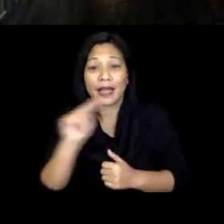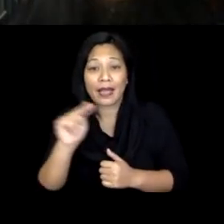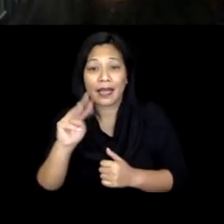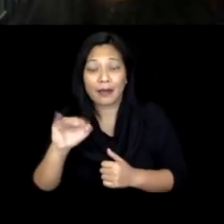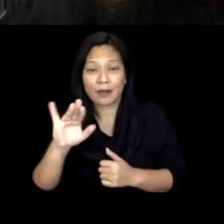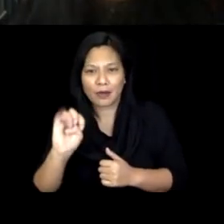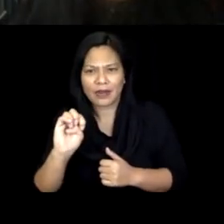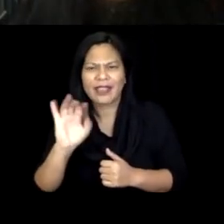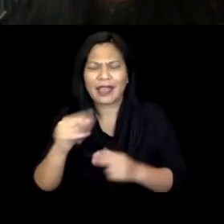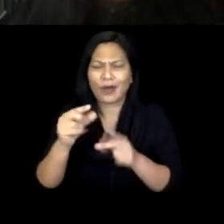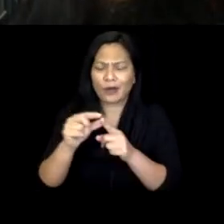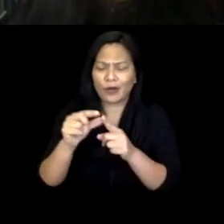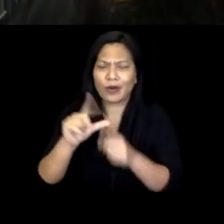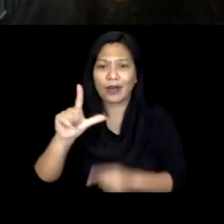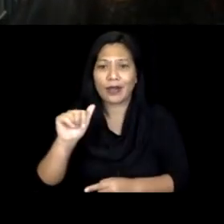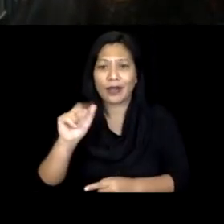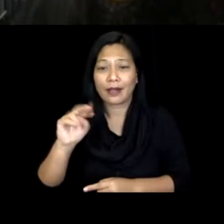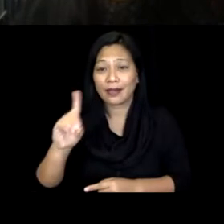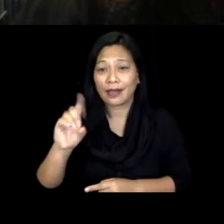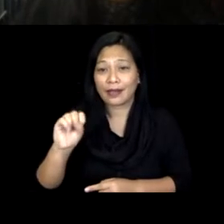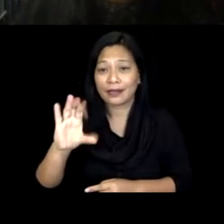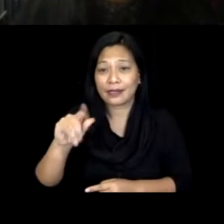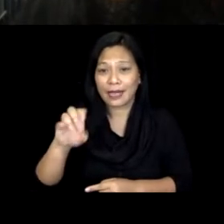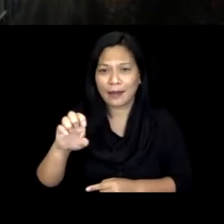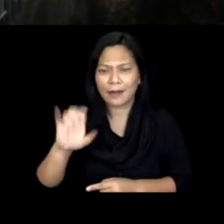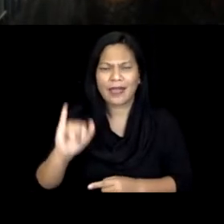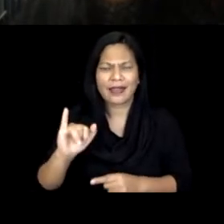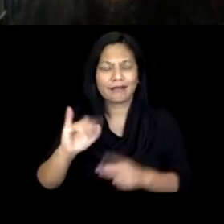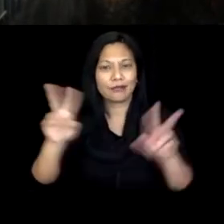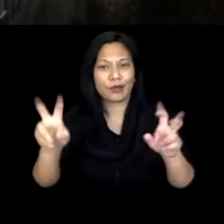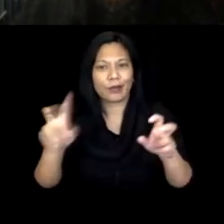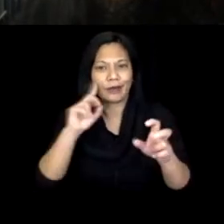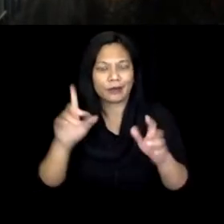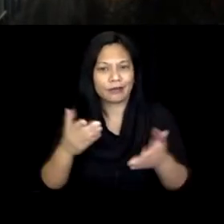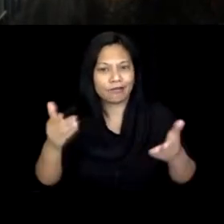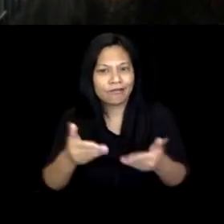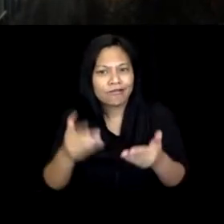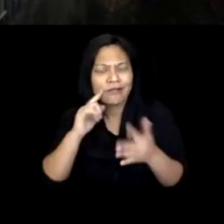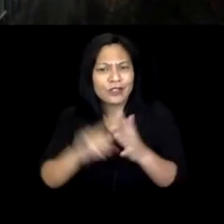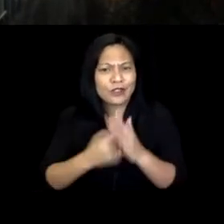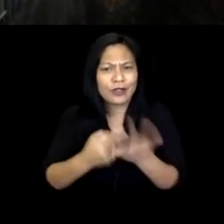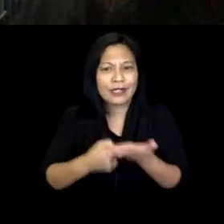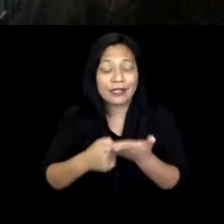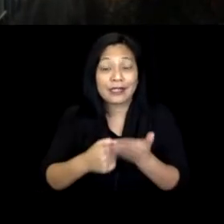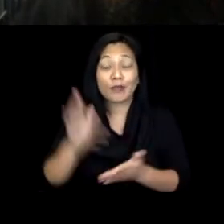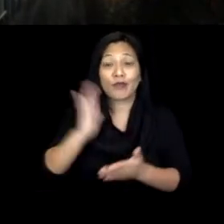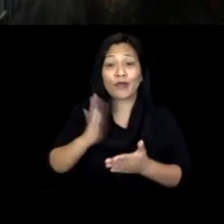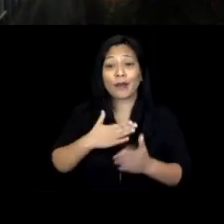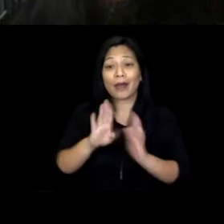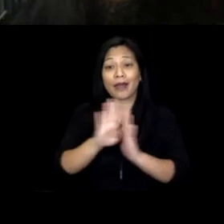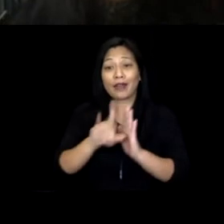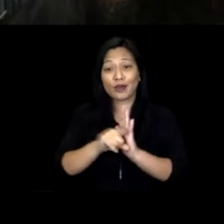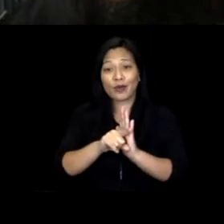landscape was how this topic was introduced to me, and even back when I was an undergrad, I'd actually wrote a thesis on the